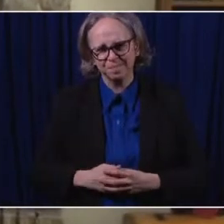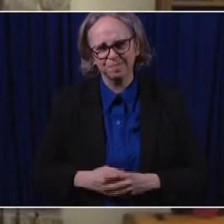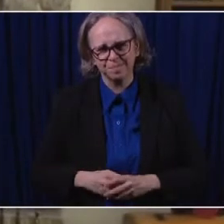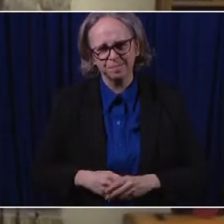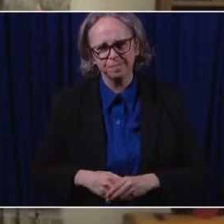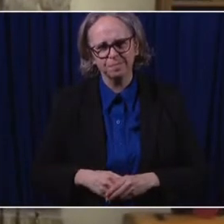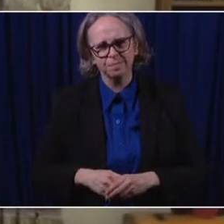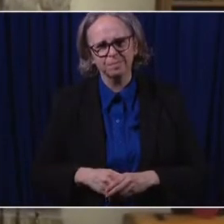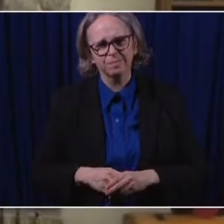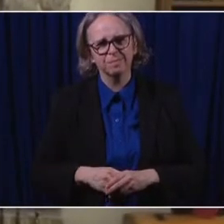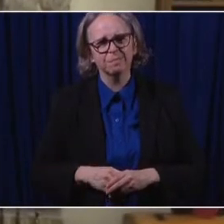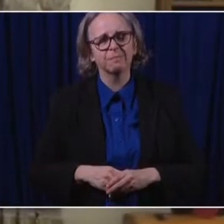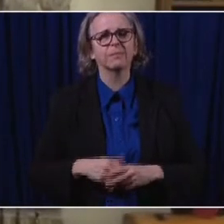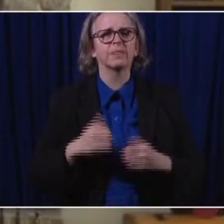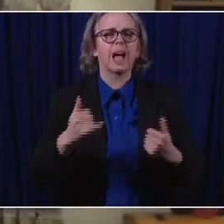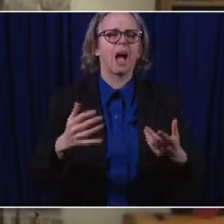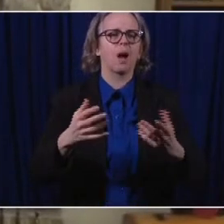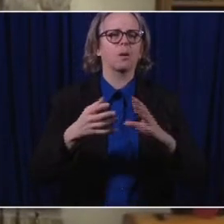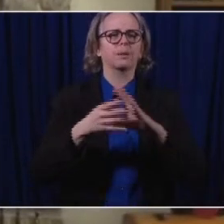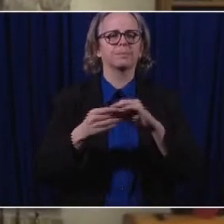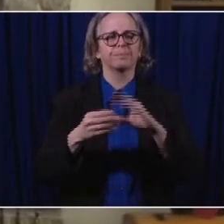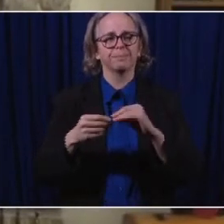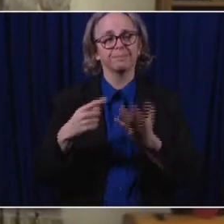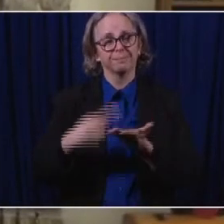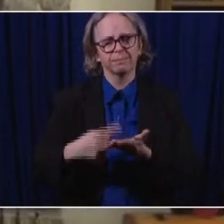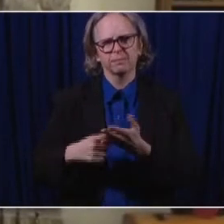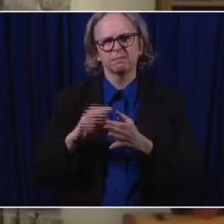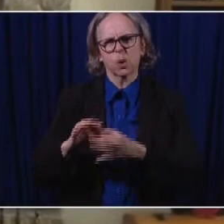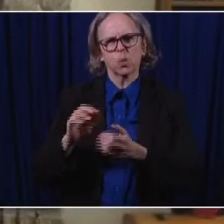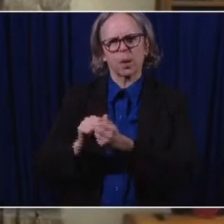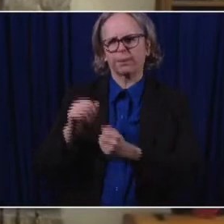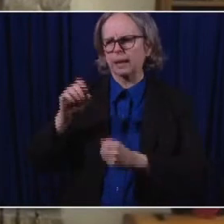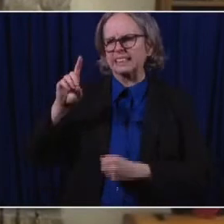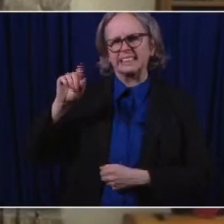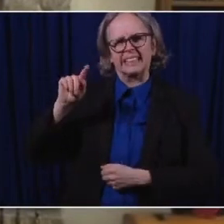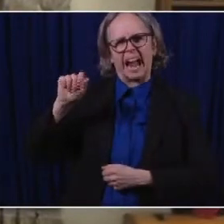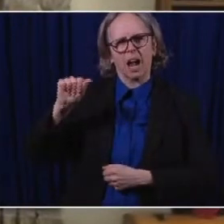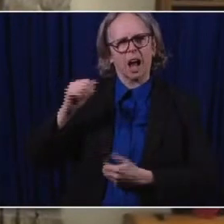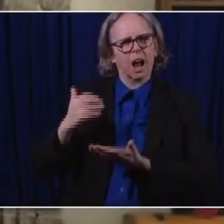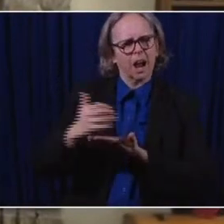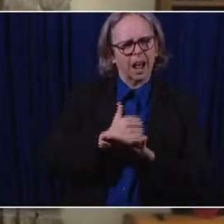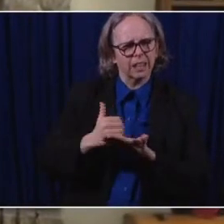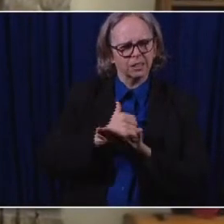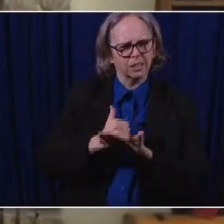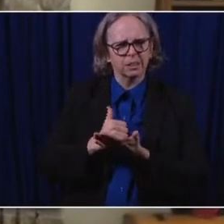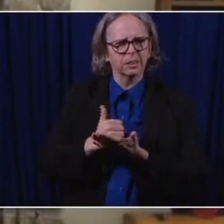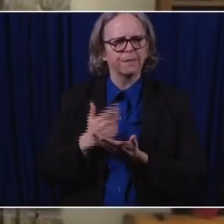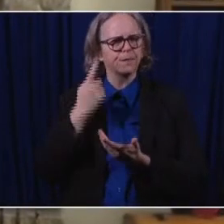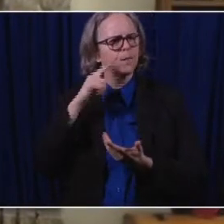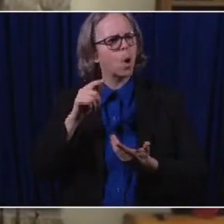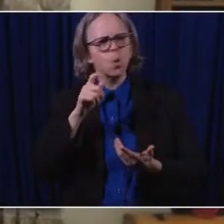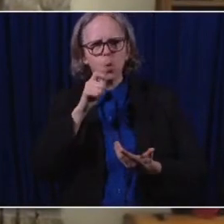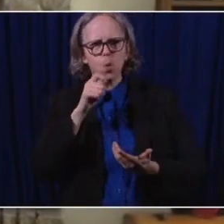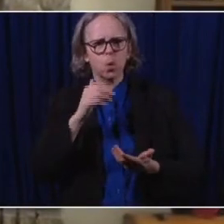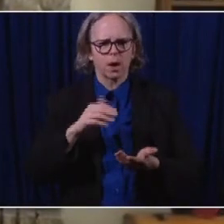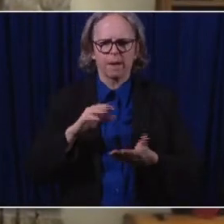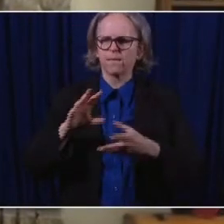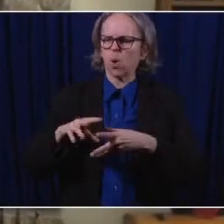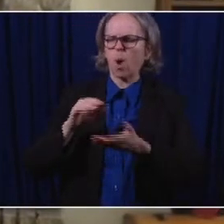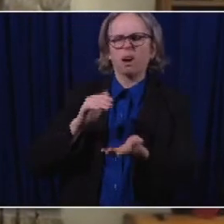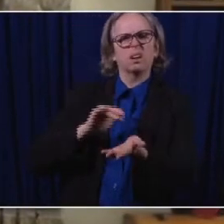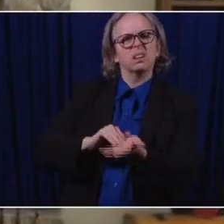collection, and this is really directed at our providers out there because it's important that we collect the right